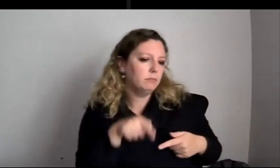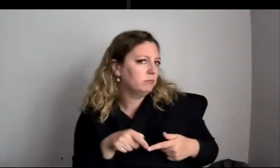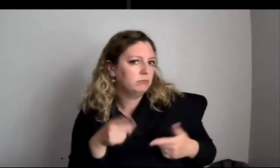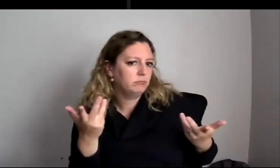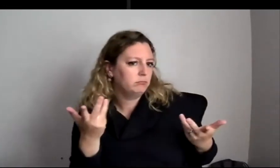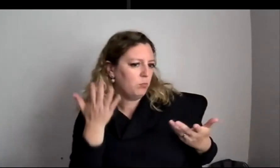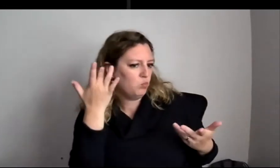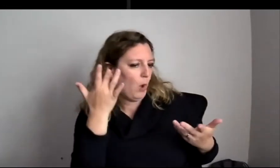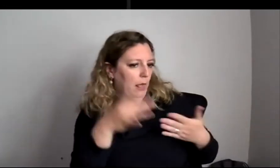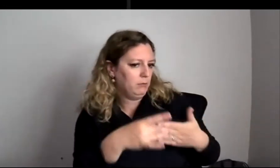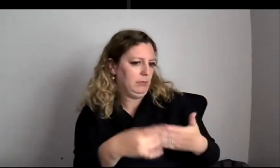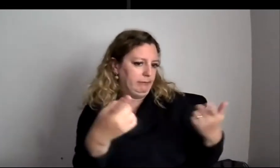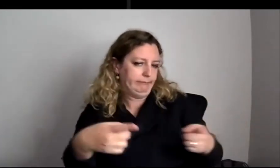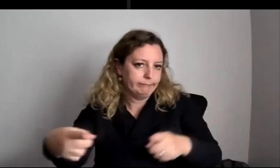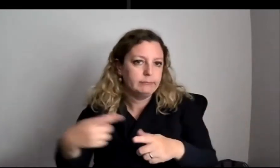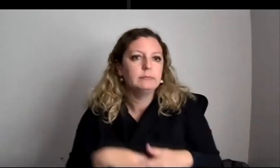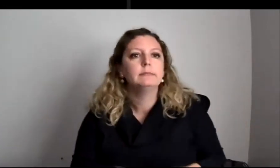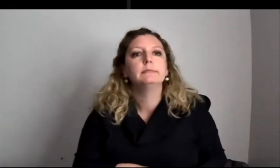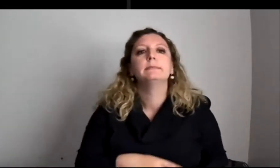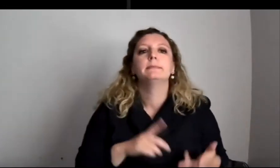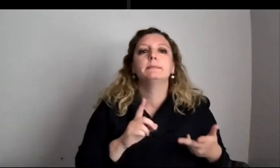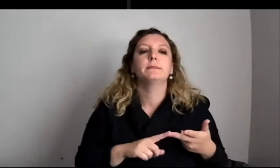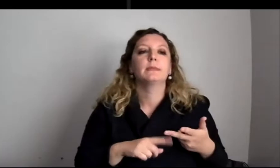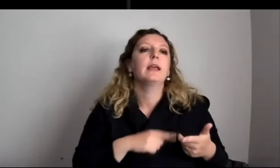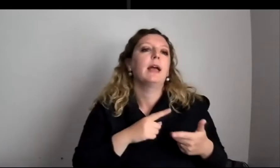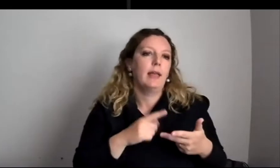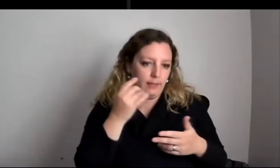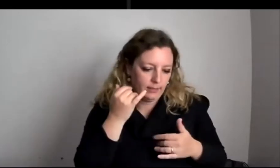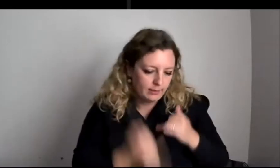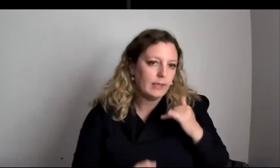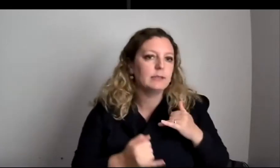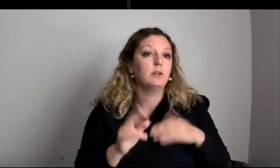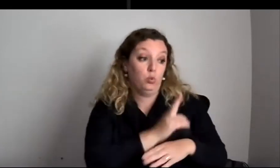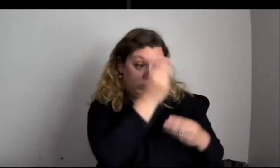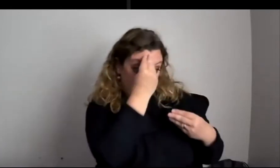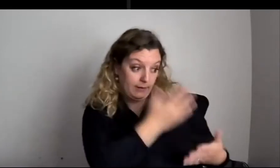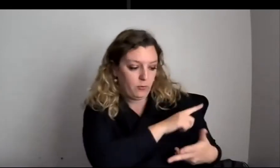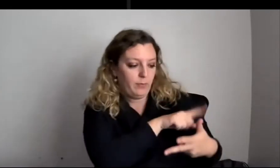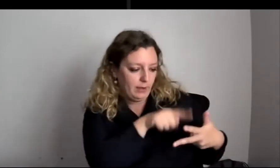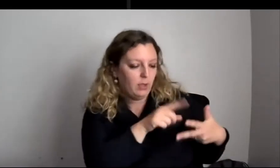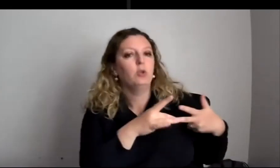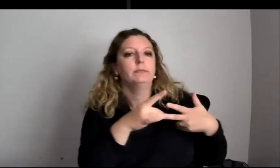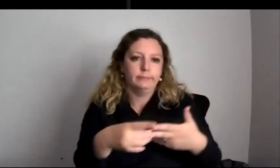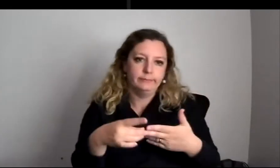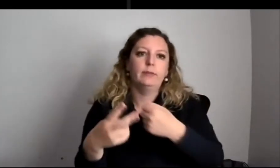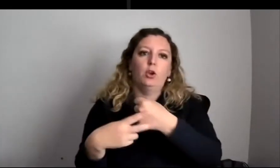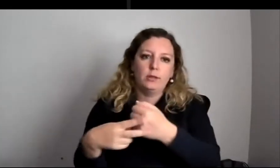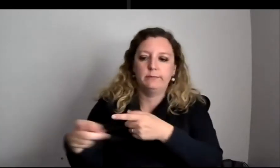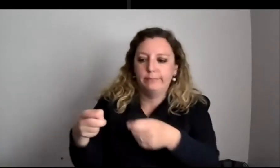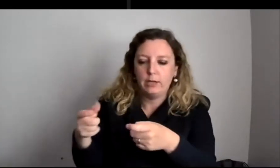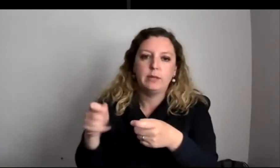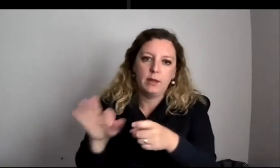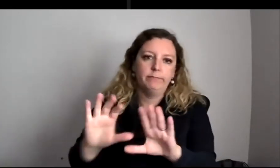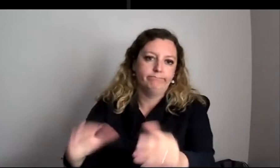has led to these patterns in the first place? And then finally use this information to guide conservation management of the